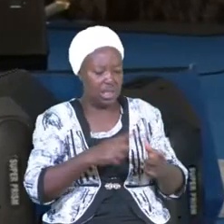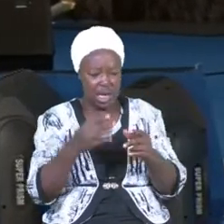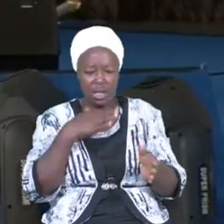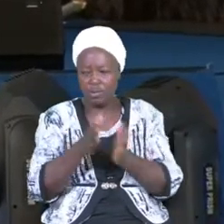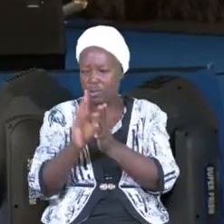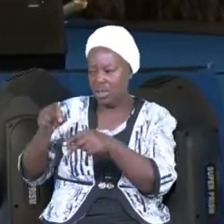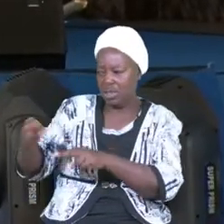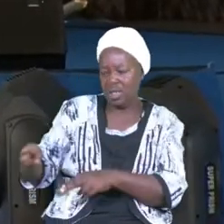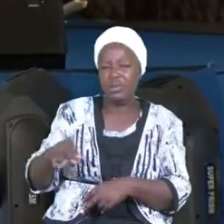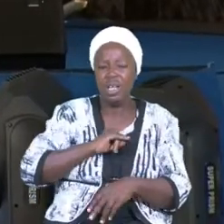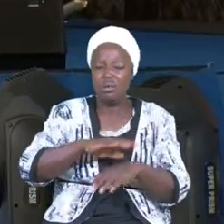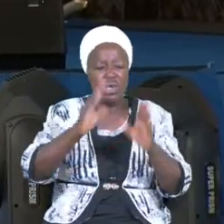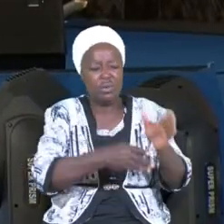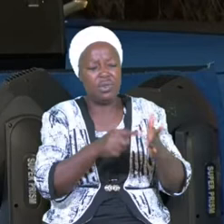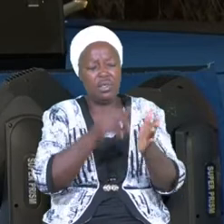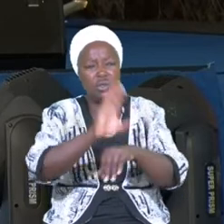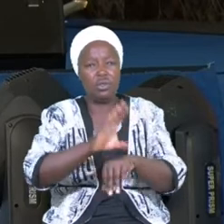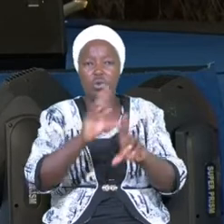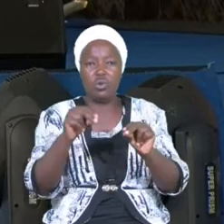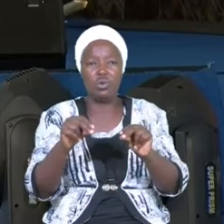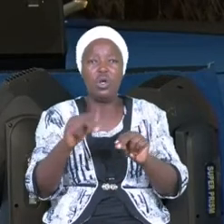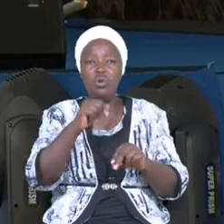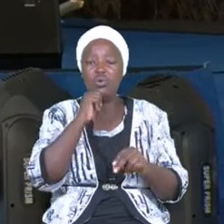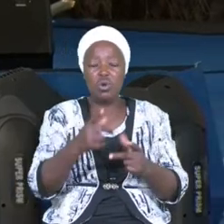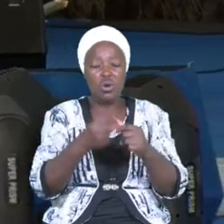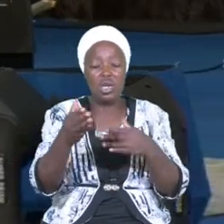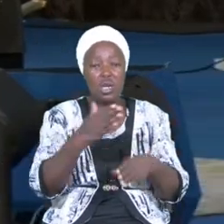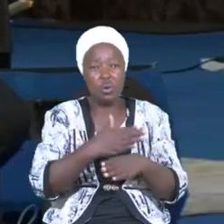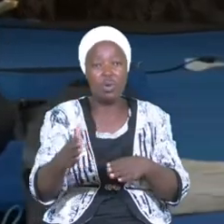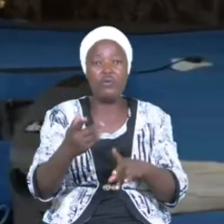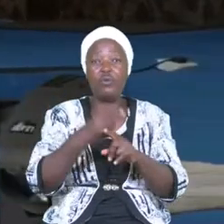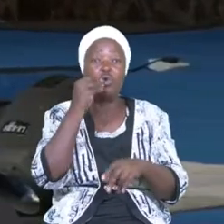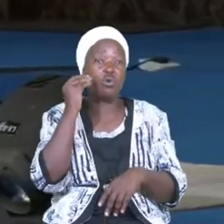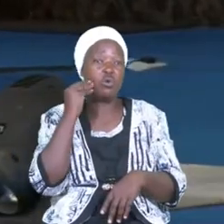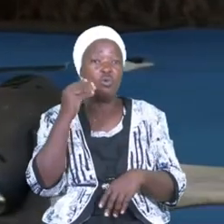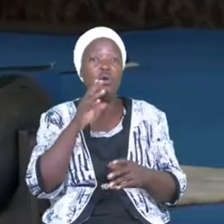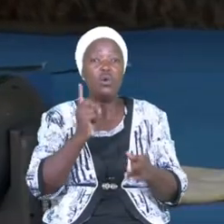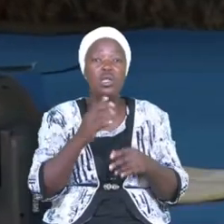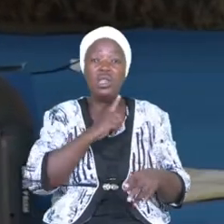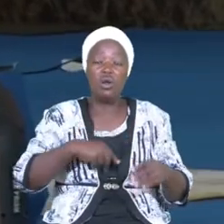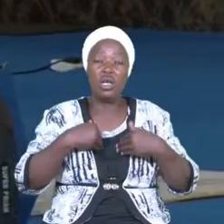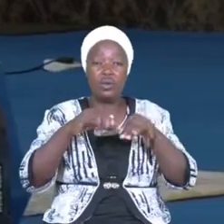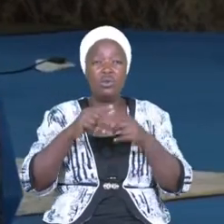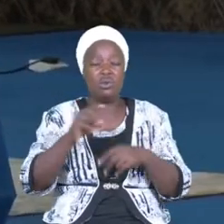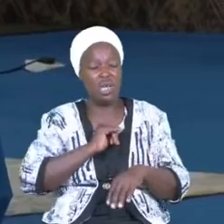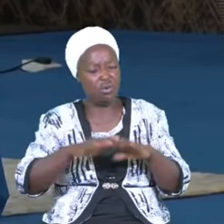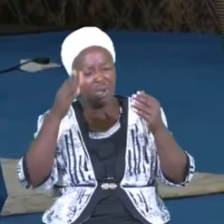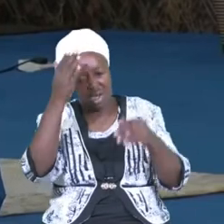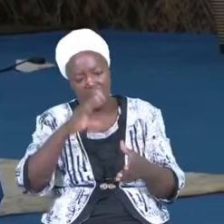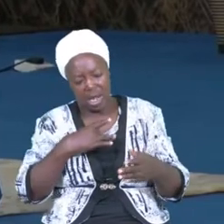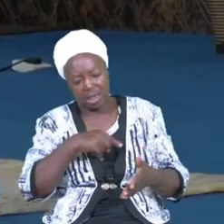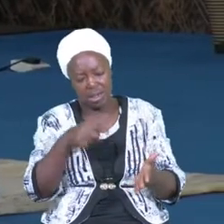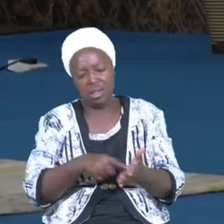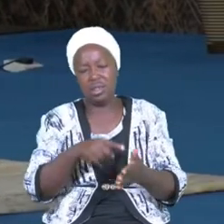the Lord has given to you. Because, you know, I don't like the way this happens and that happens.